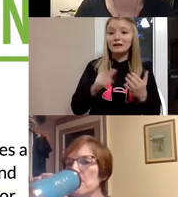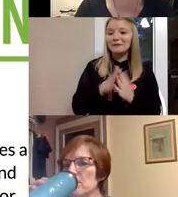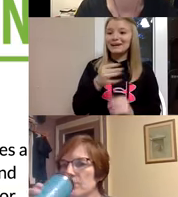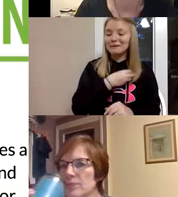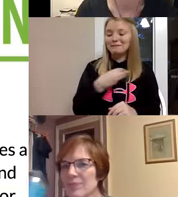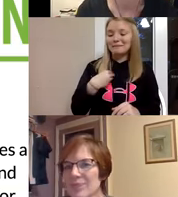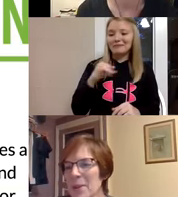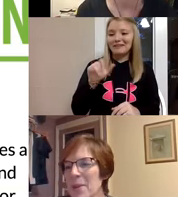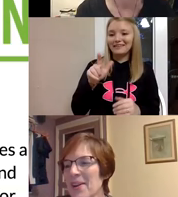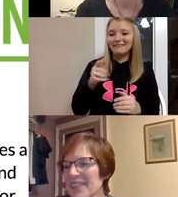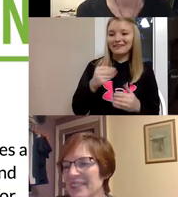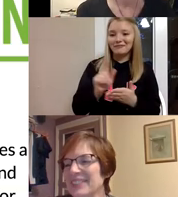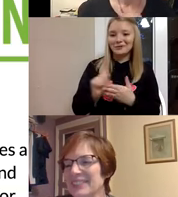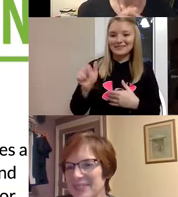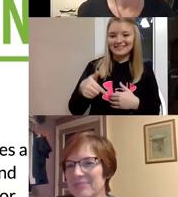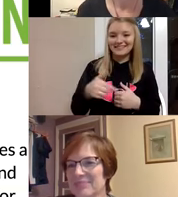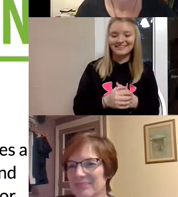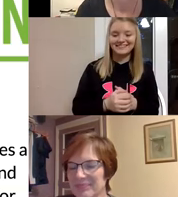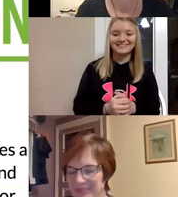later.